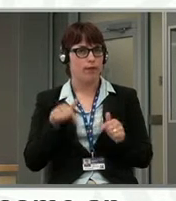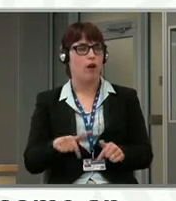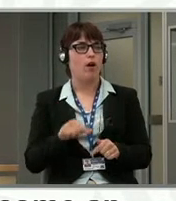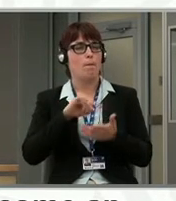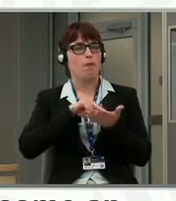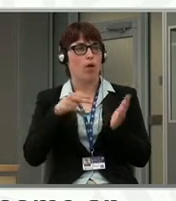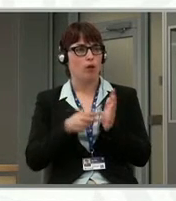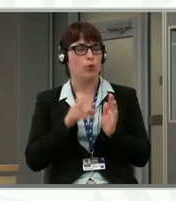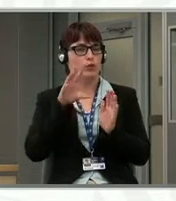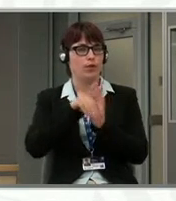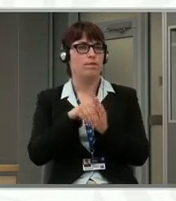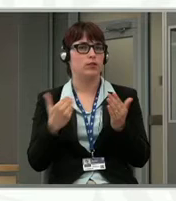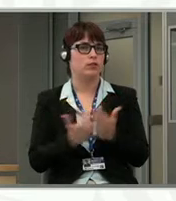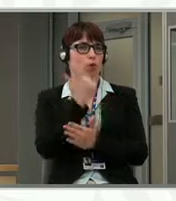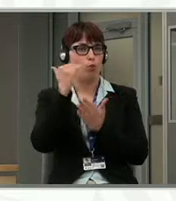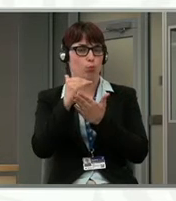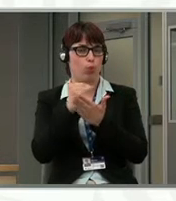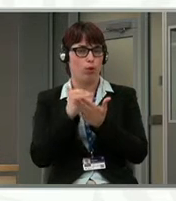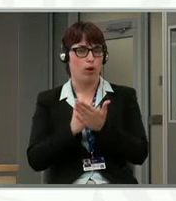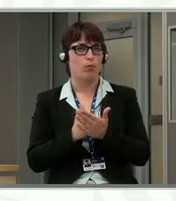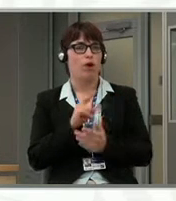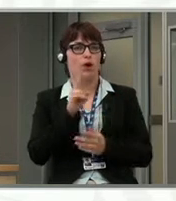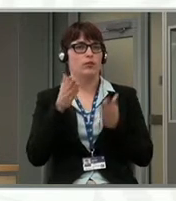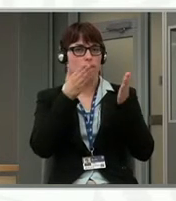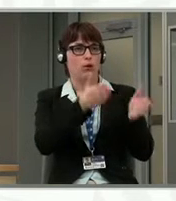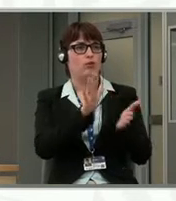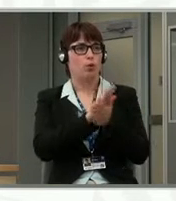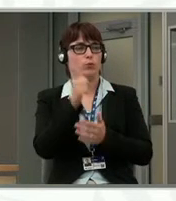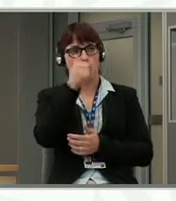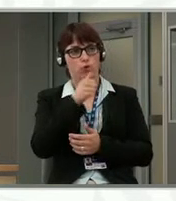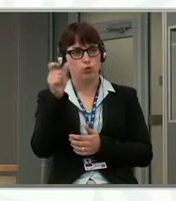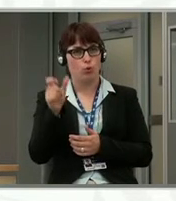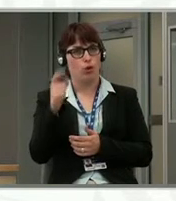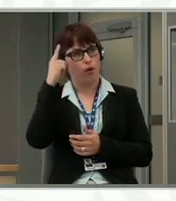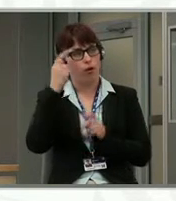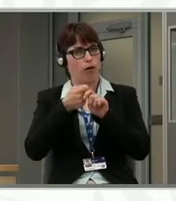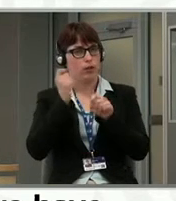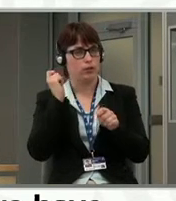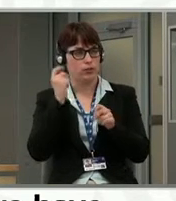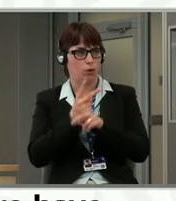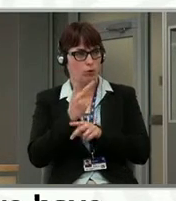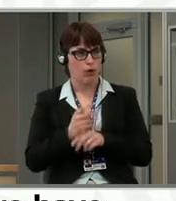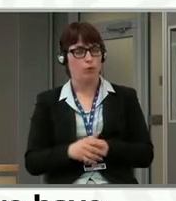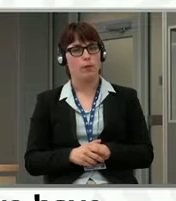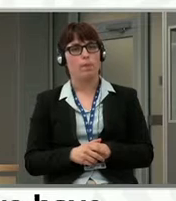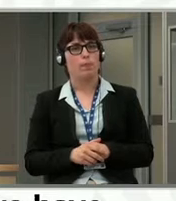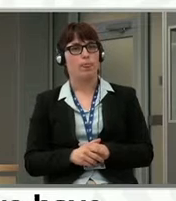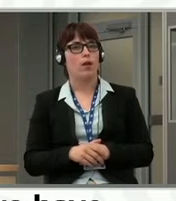To solve these challenges this year, we have planned to introduce a new program in Latvia